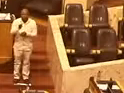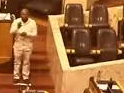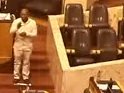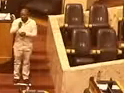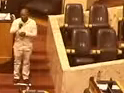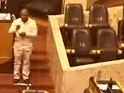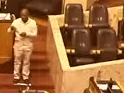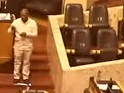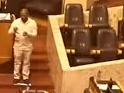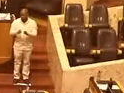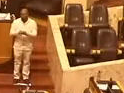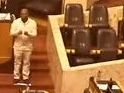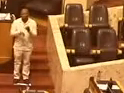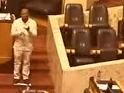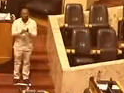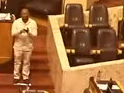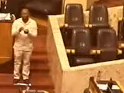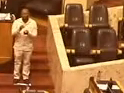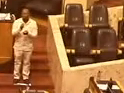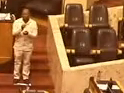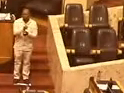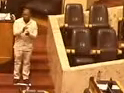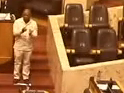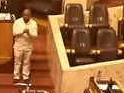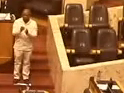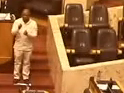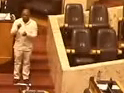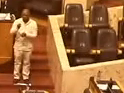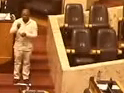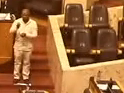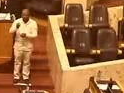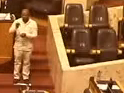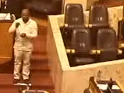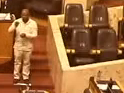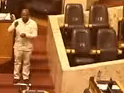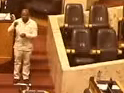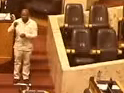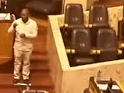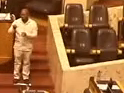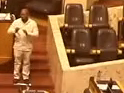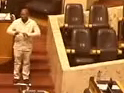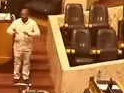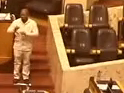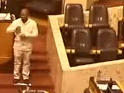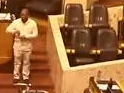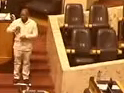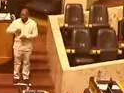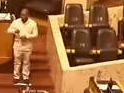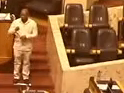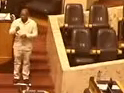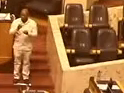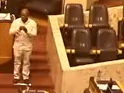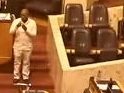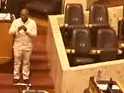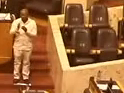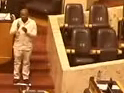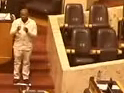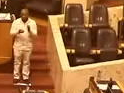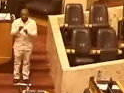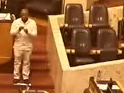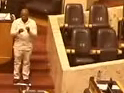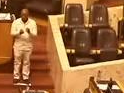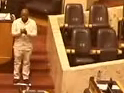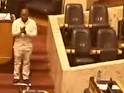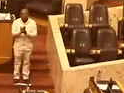both Matlosane Local Municipality and Zwaying Local Municipality. The project will create 50 work opportunities for our